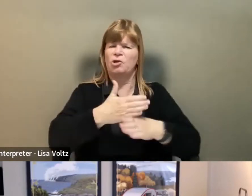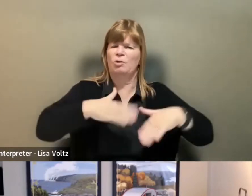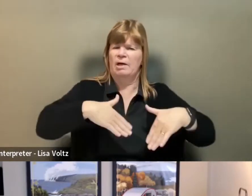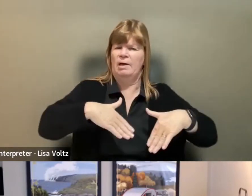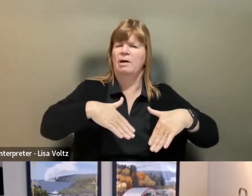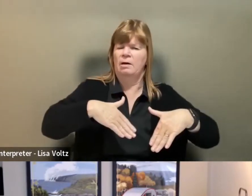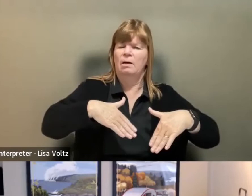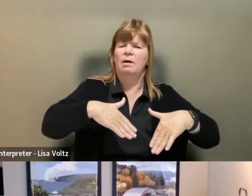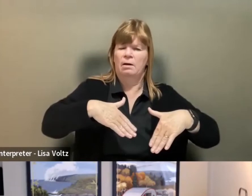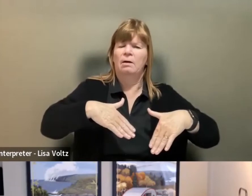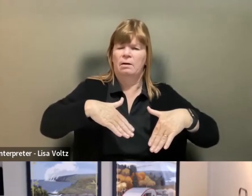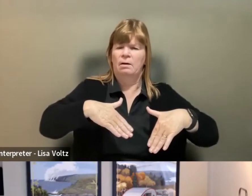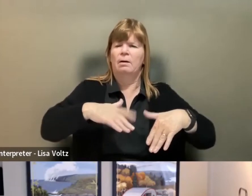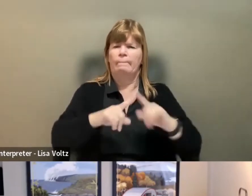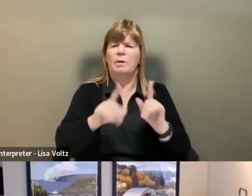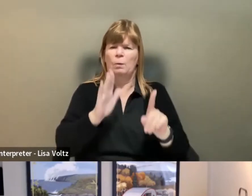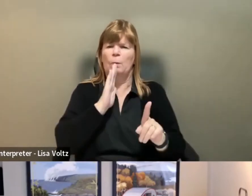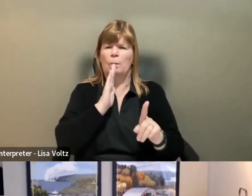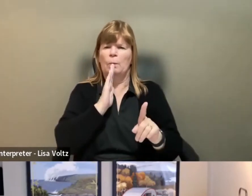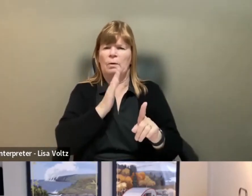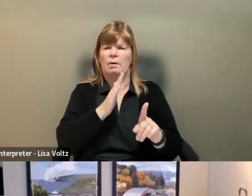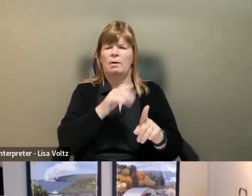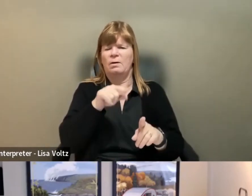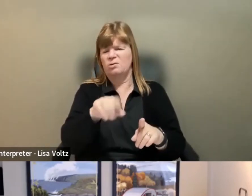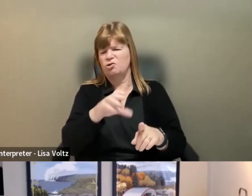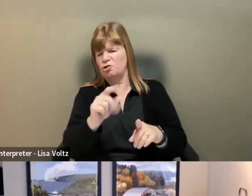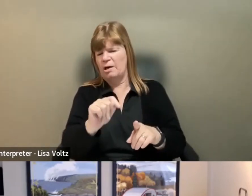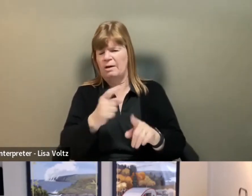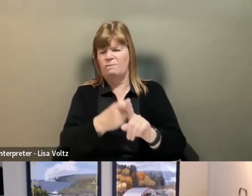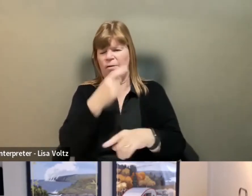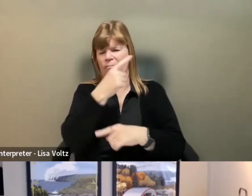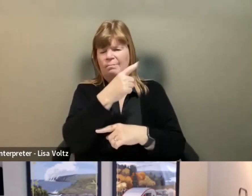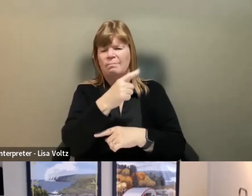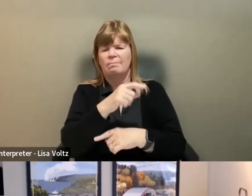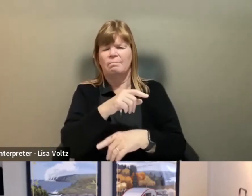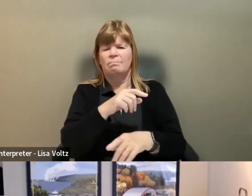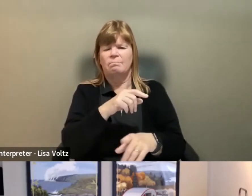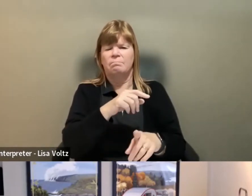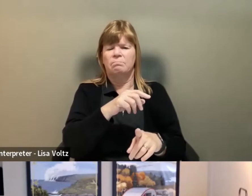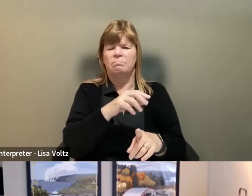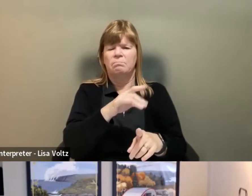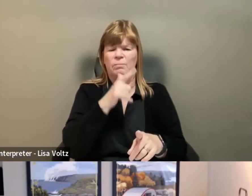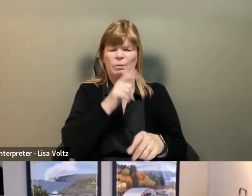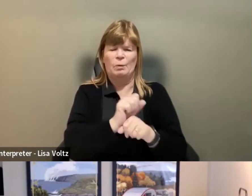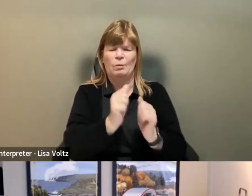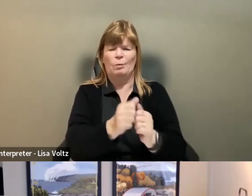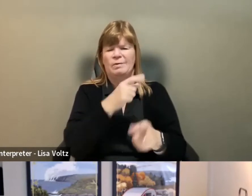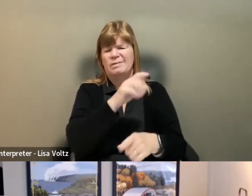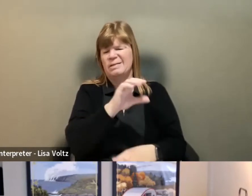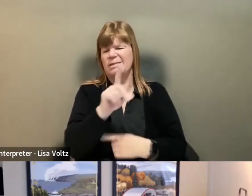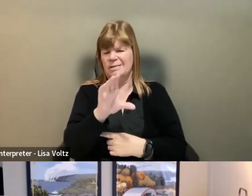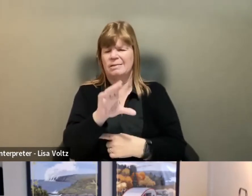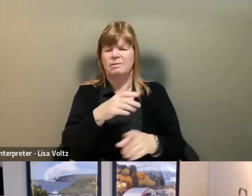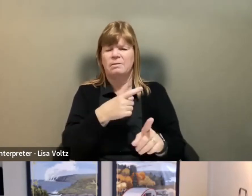but it looks like there's a note in the chat from Kessa from who we work with at CDC,